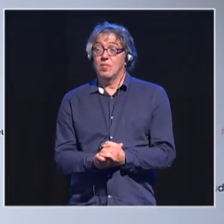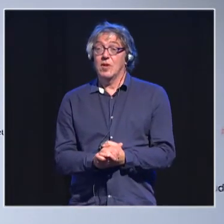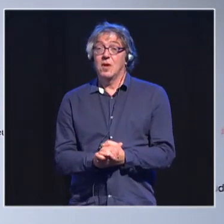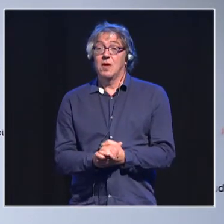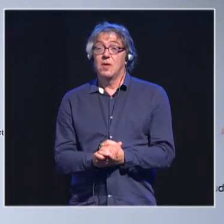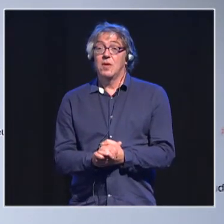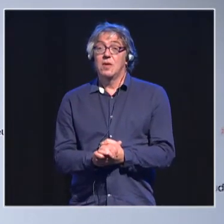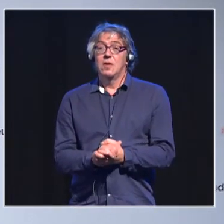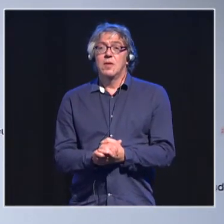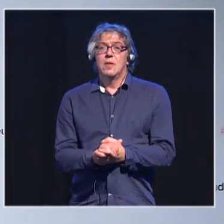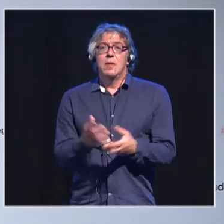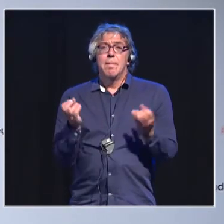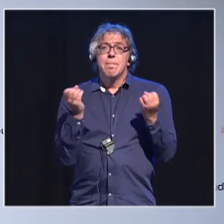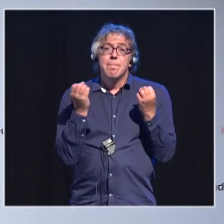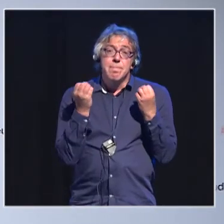many